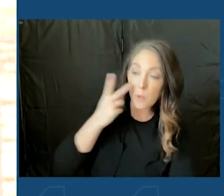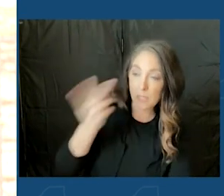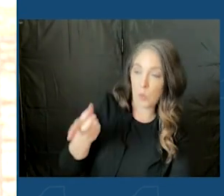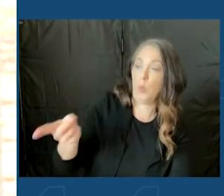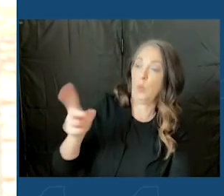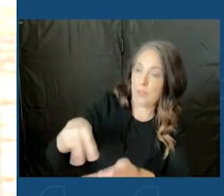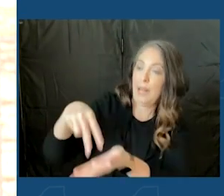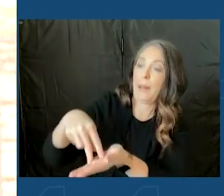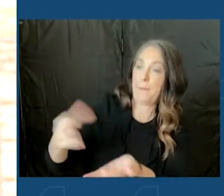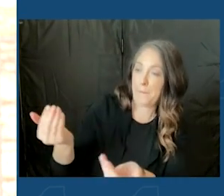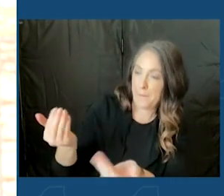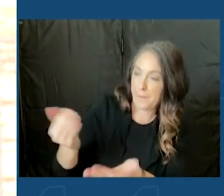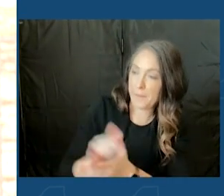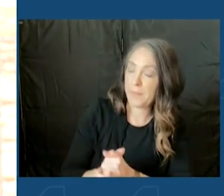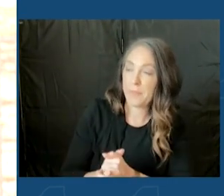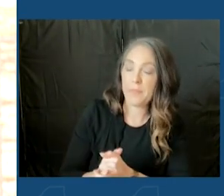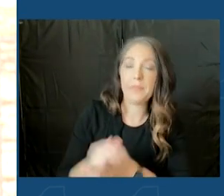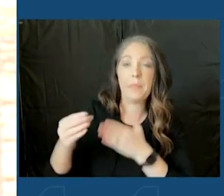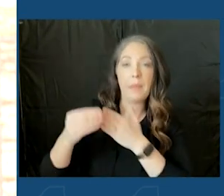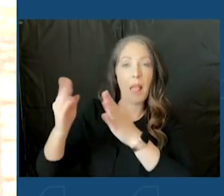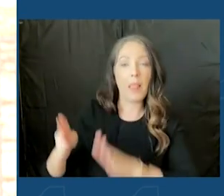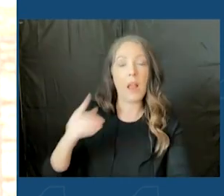York.